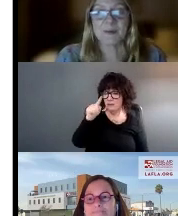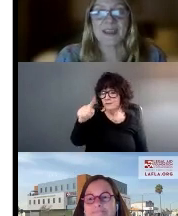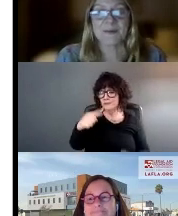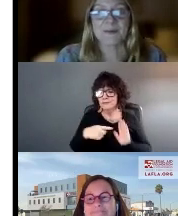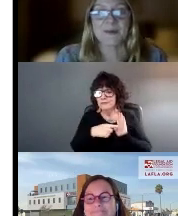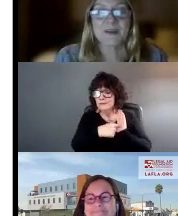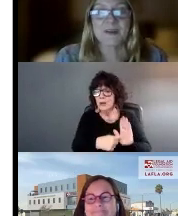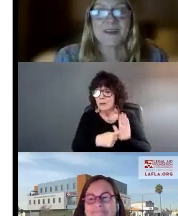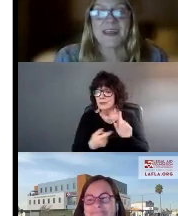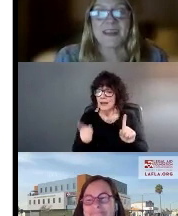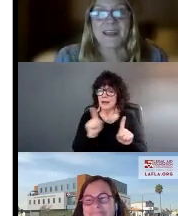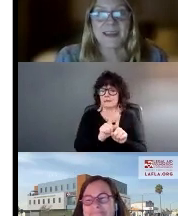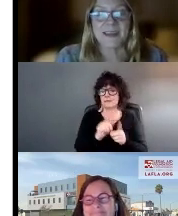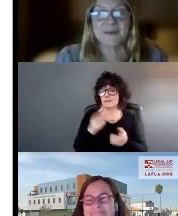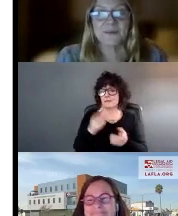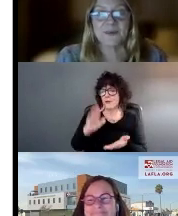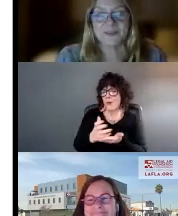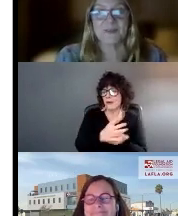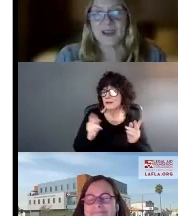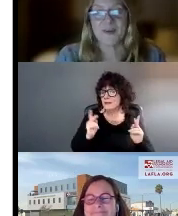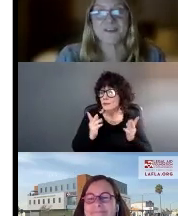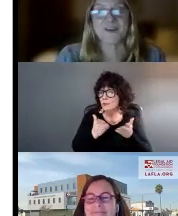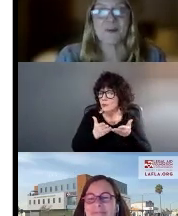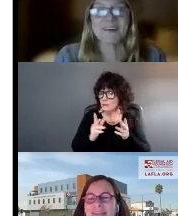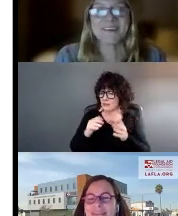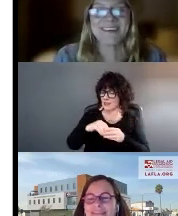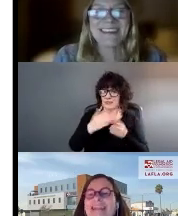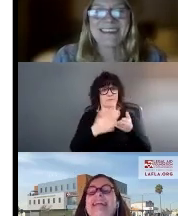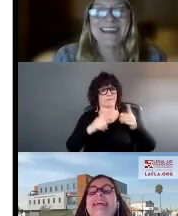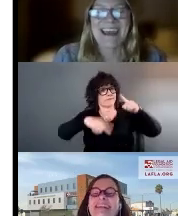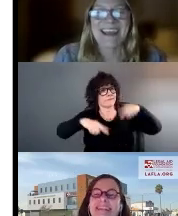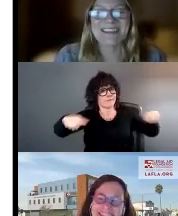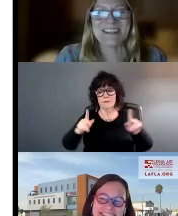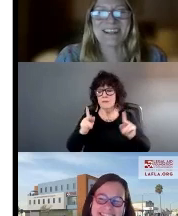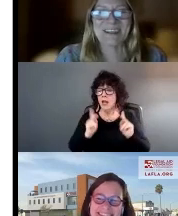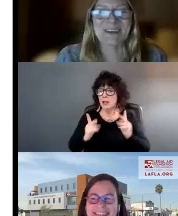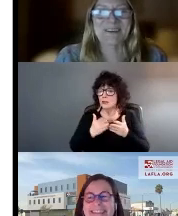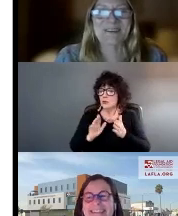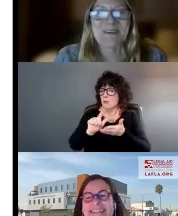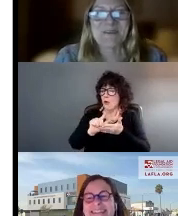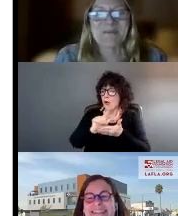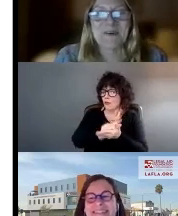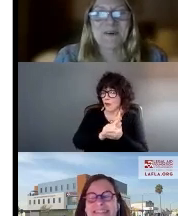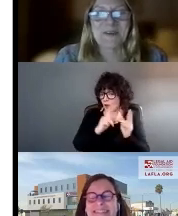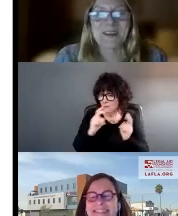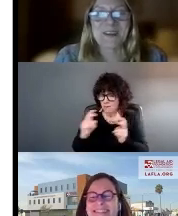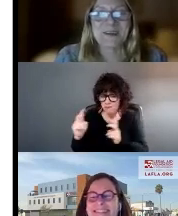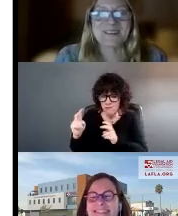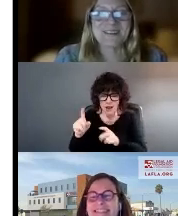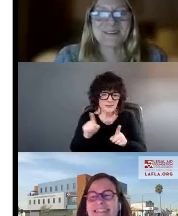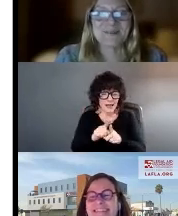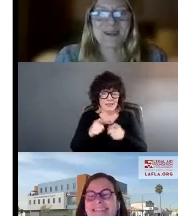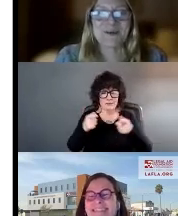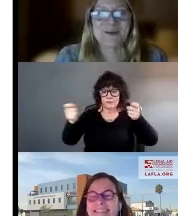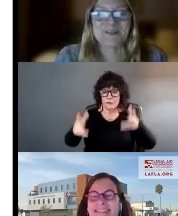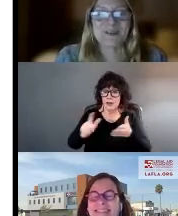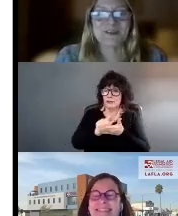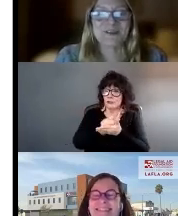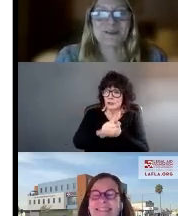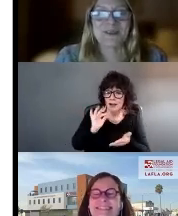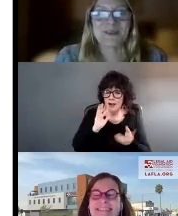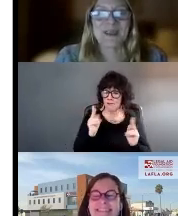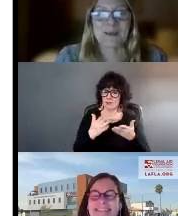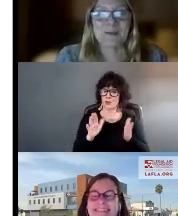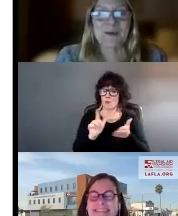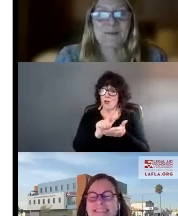here at Public Counsel in LA, which is my current job. And she clerked for the US District Court